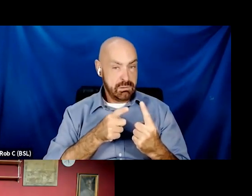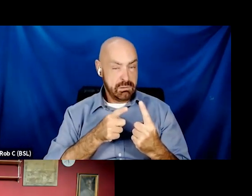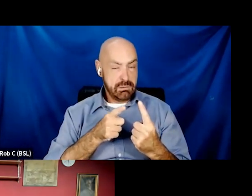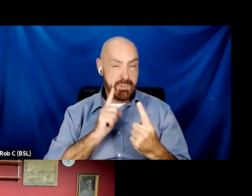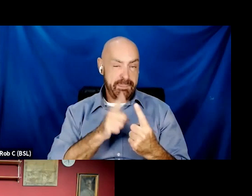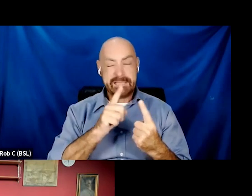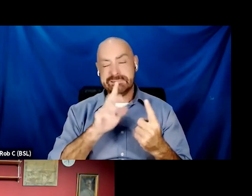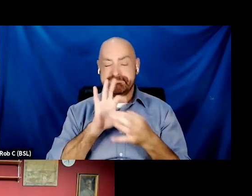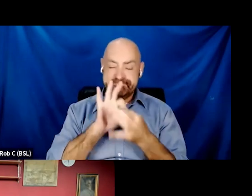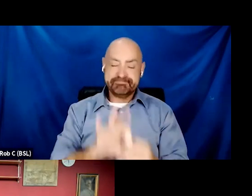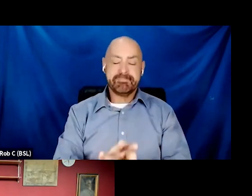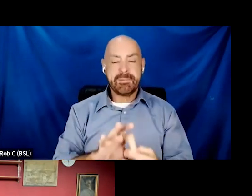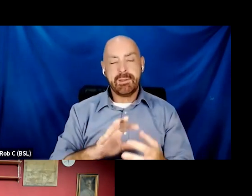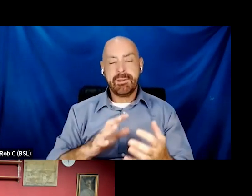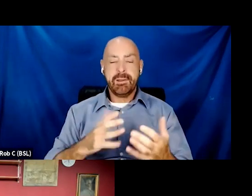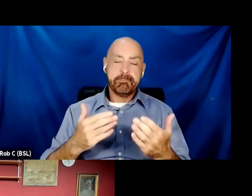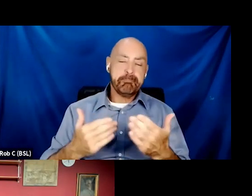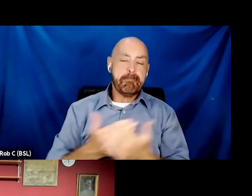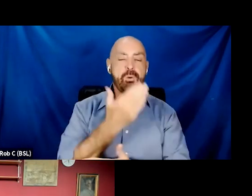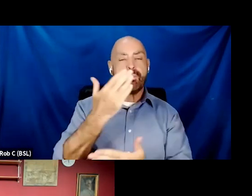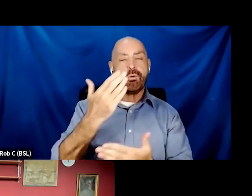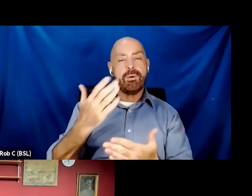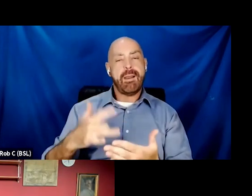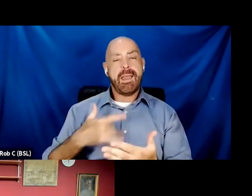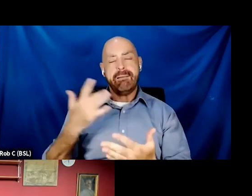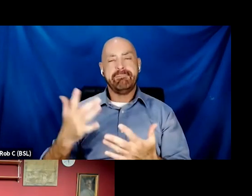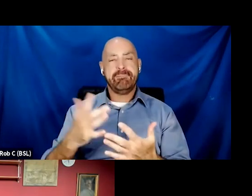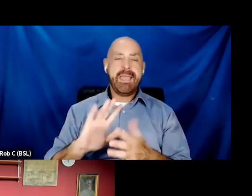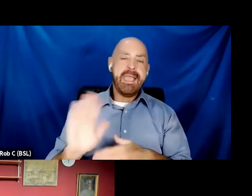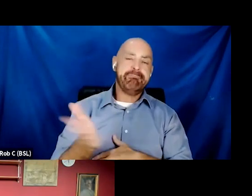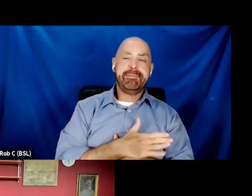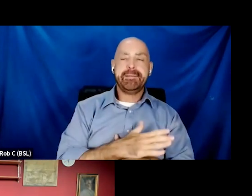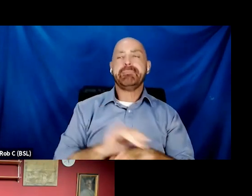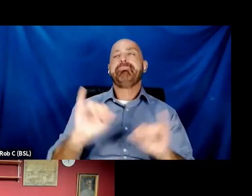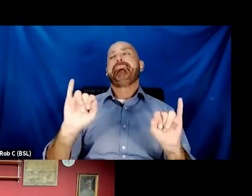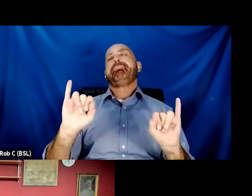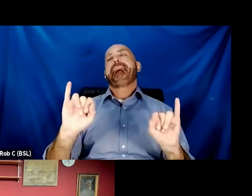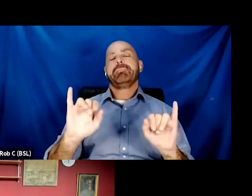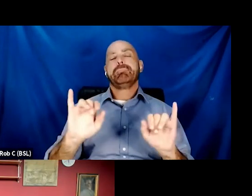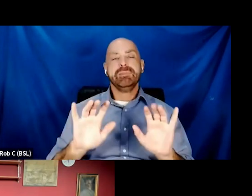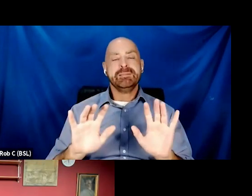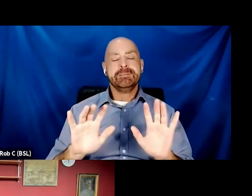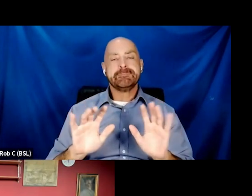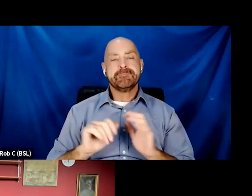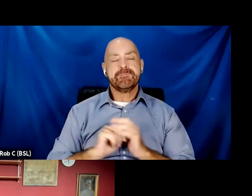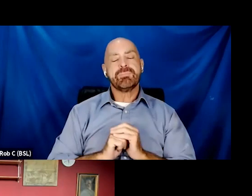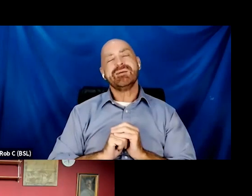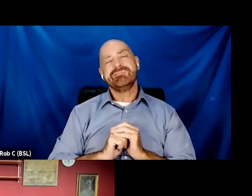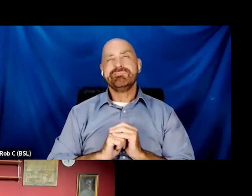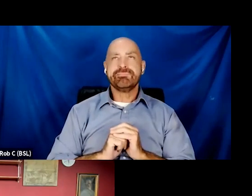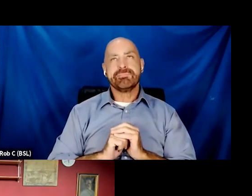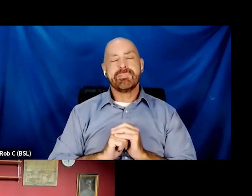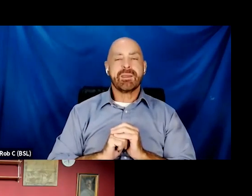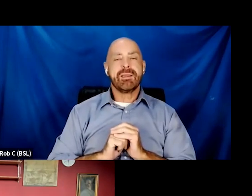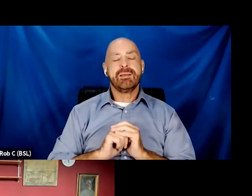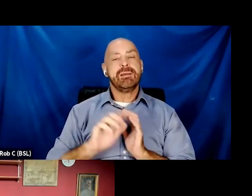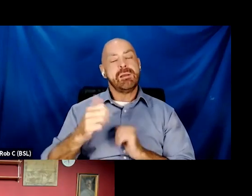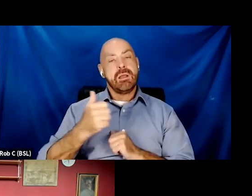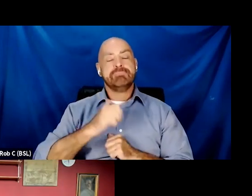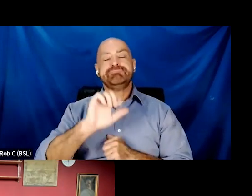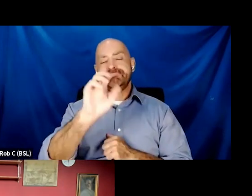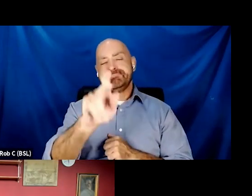and how awful everything is? Yes, okay. Because we have, my father can remember